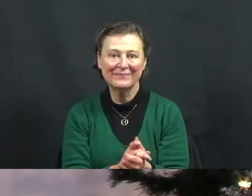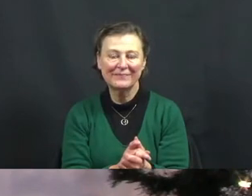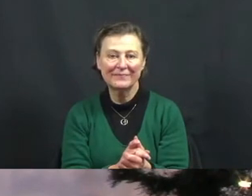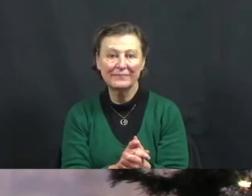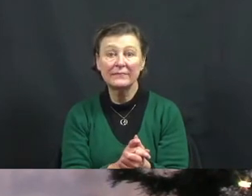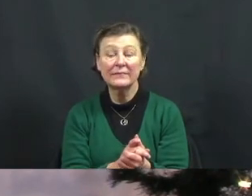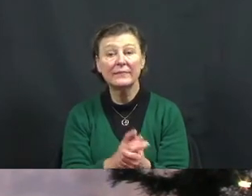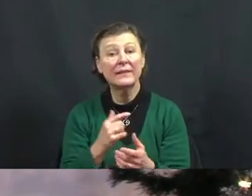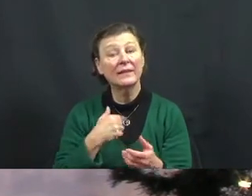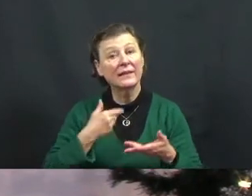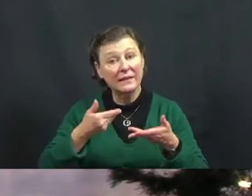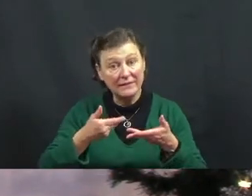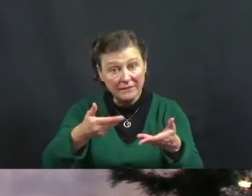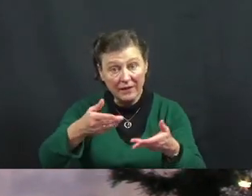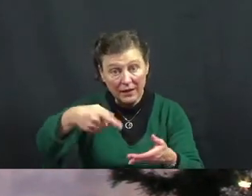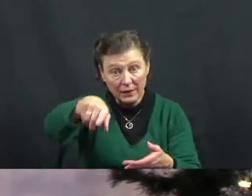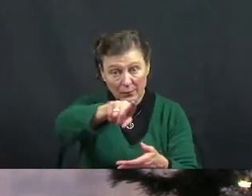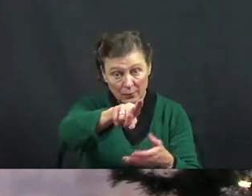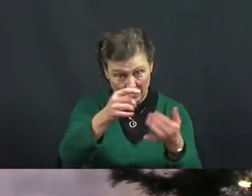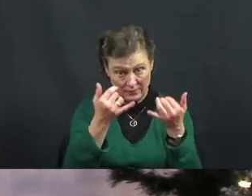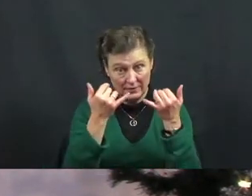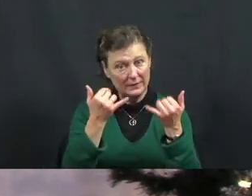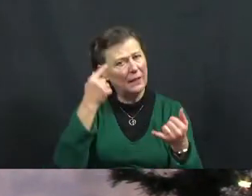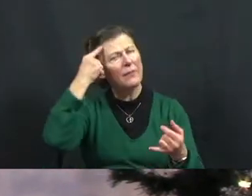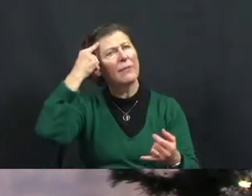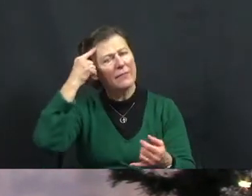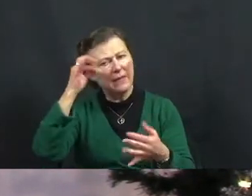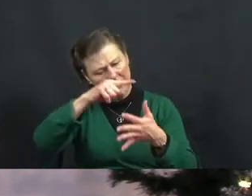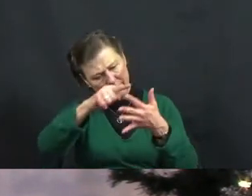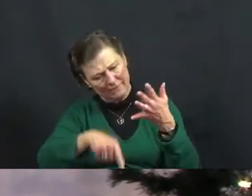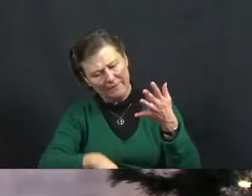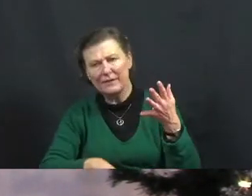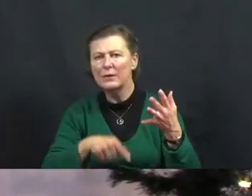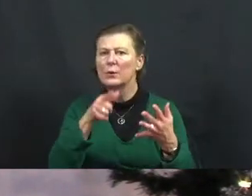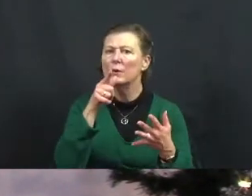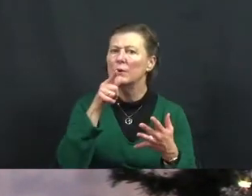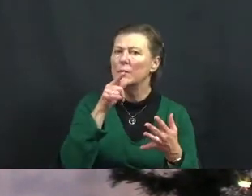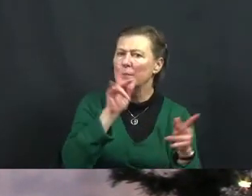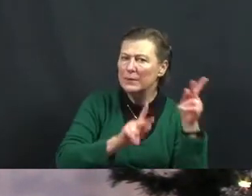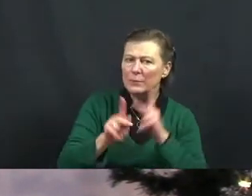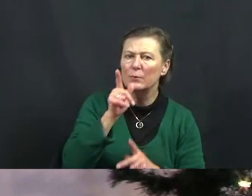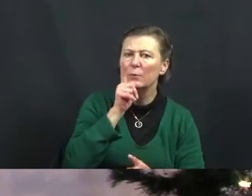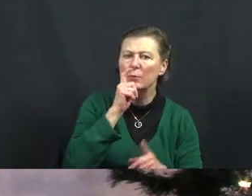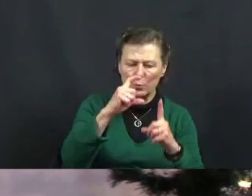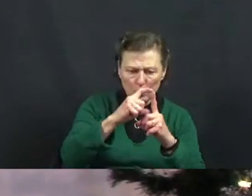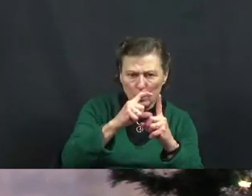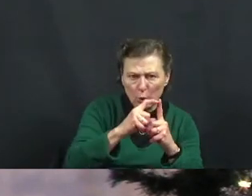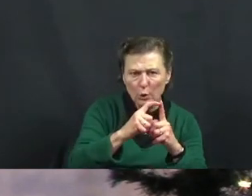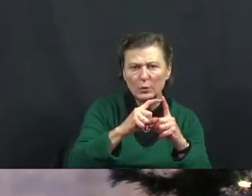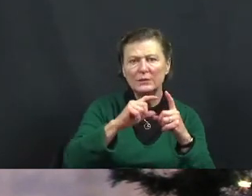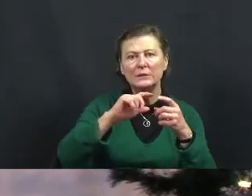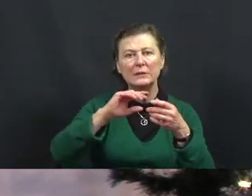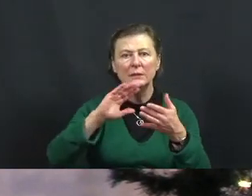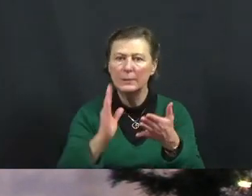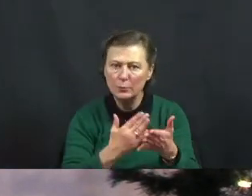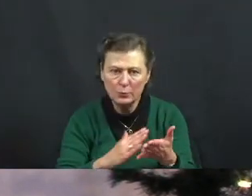I invite you now to think of those whose words, whose